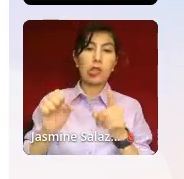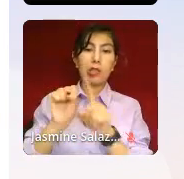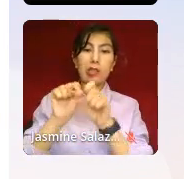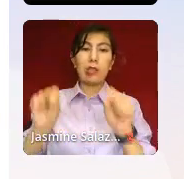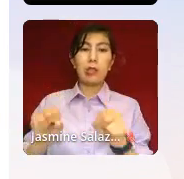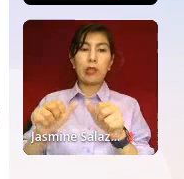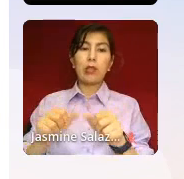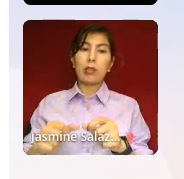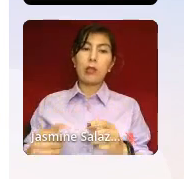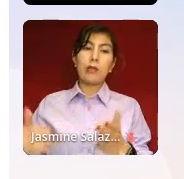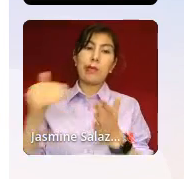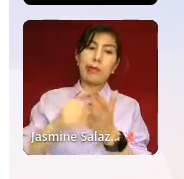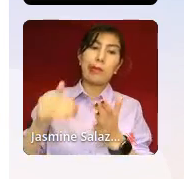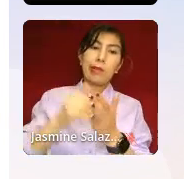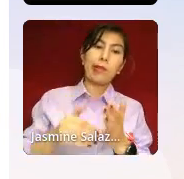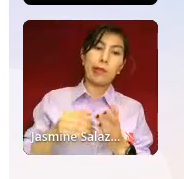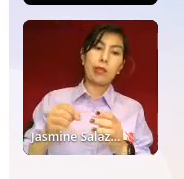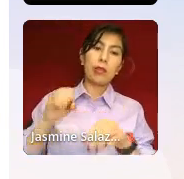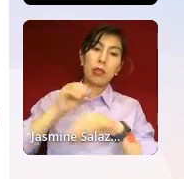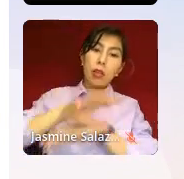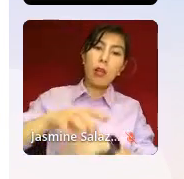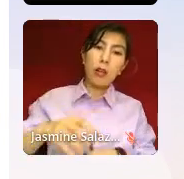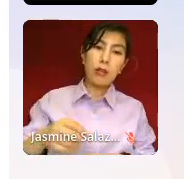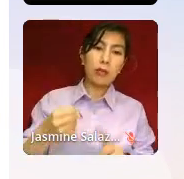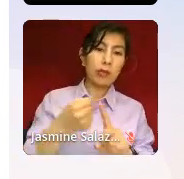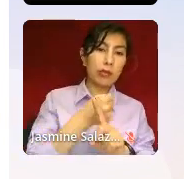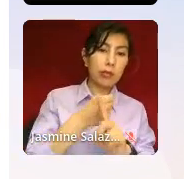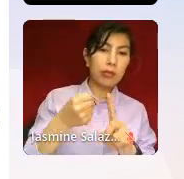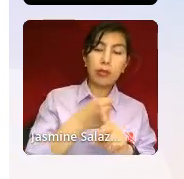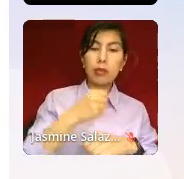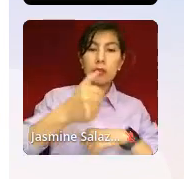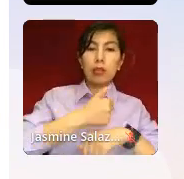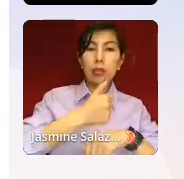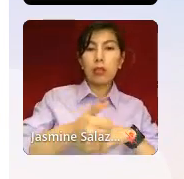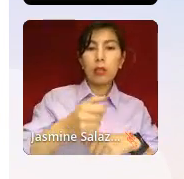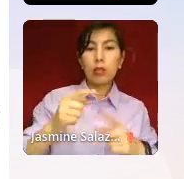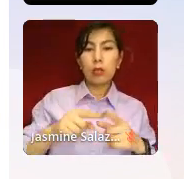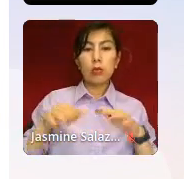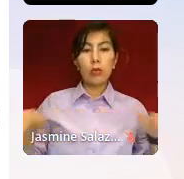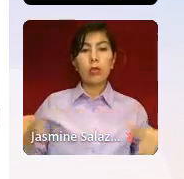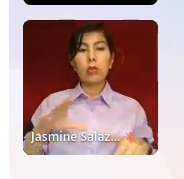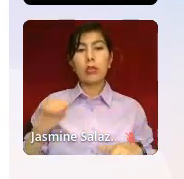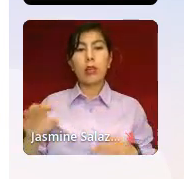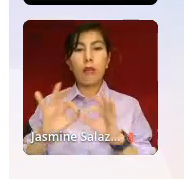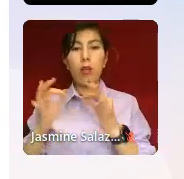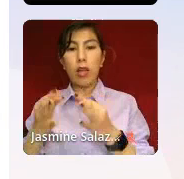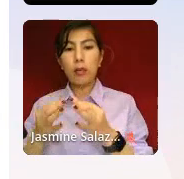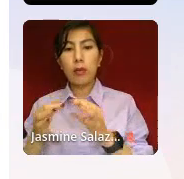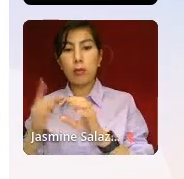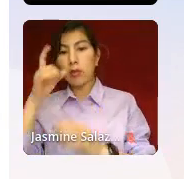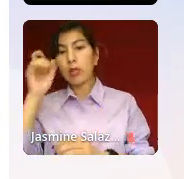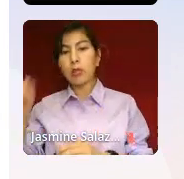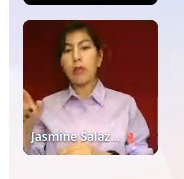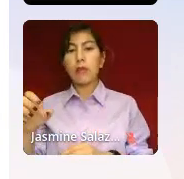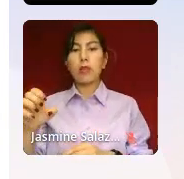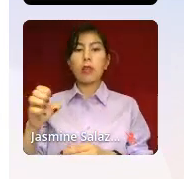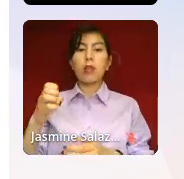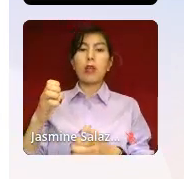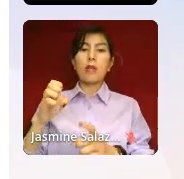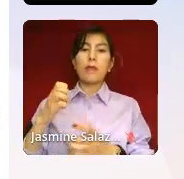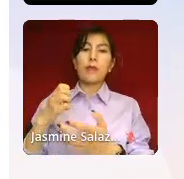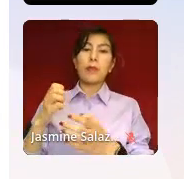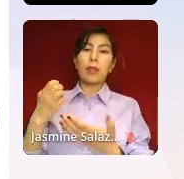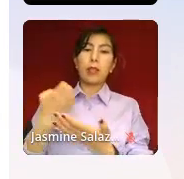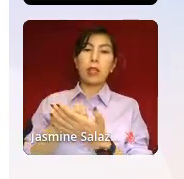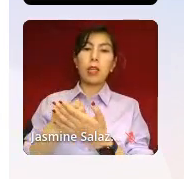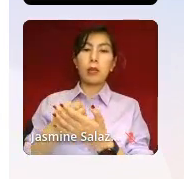caused harm to children, families because of their economic status, their ethnicity, their sexual orientation,